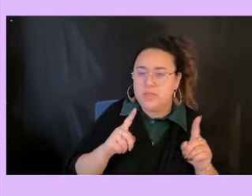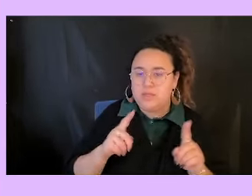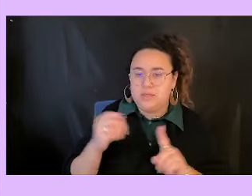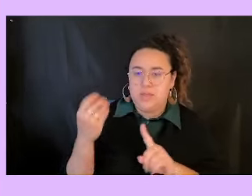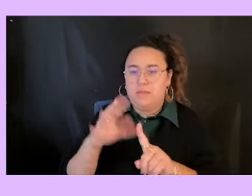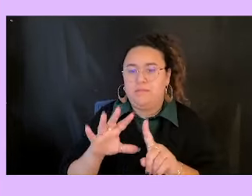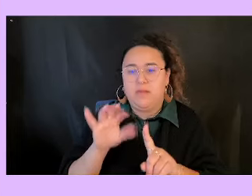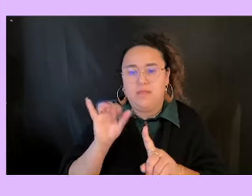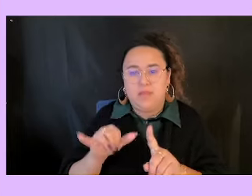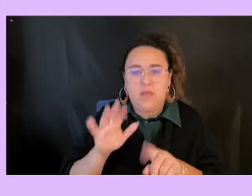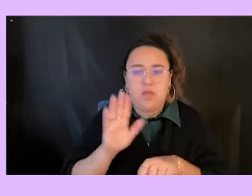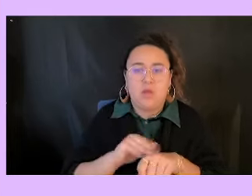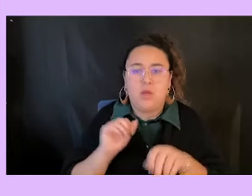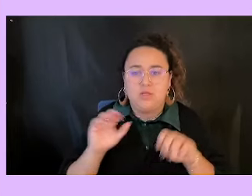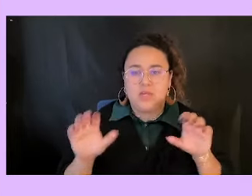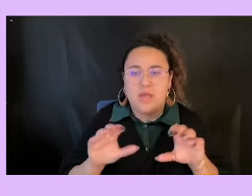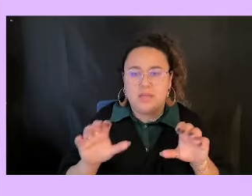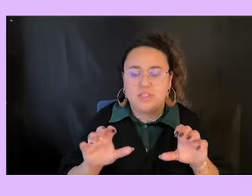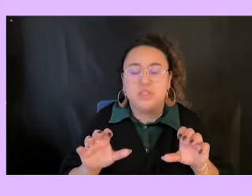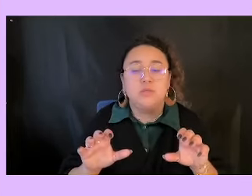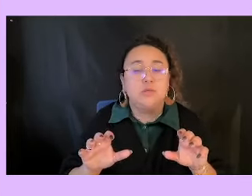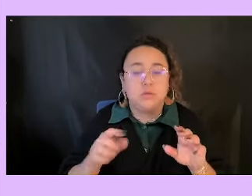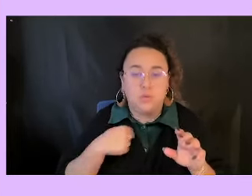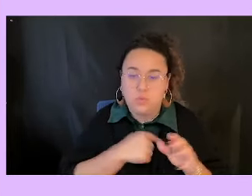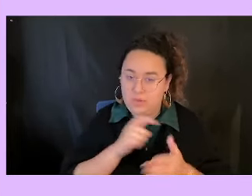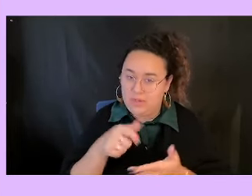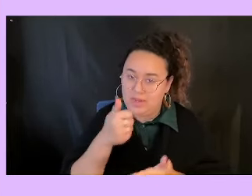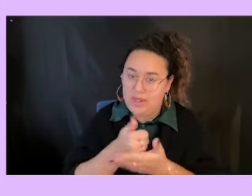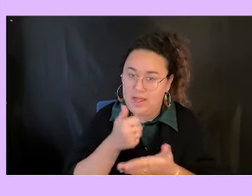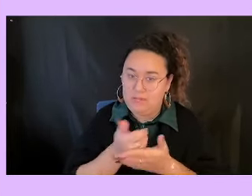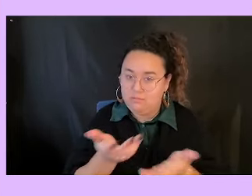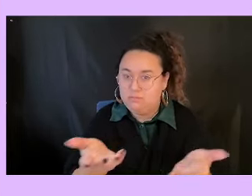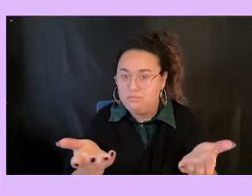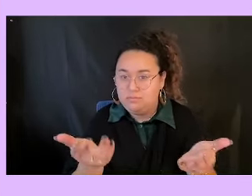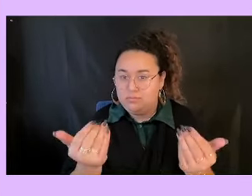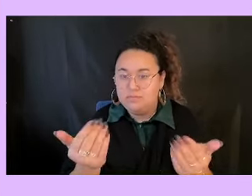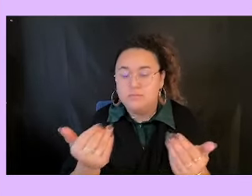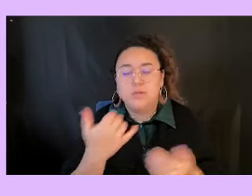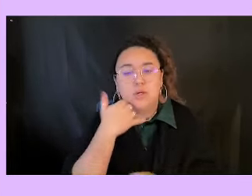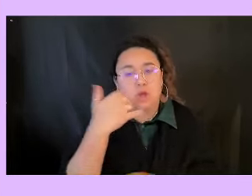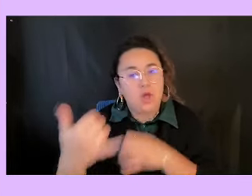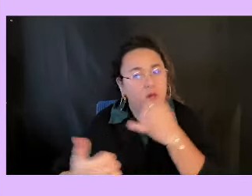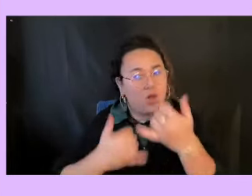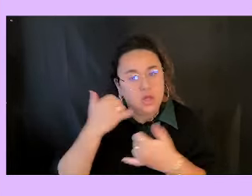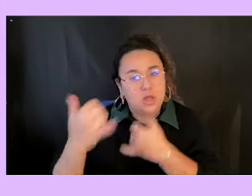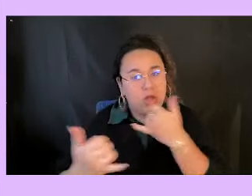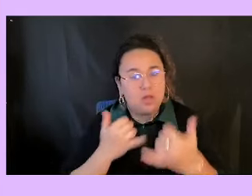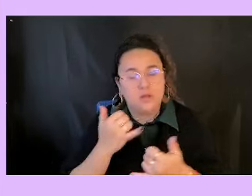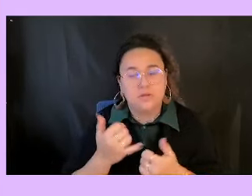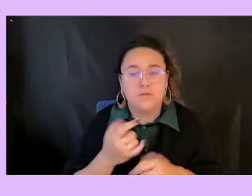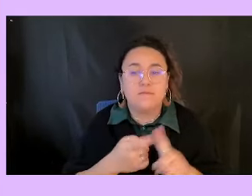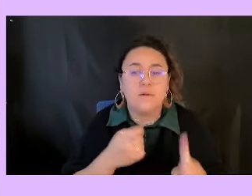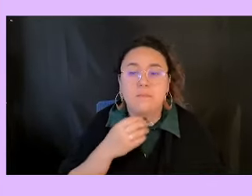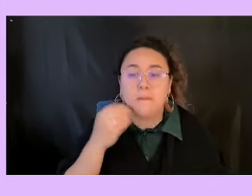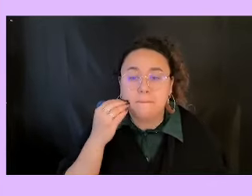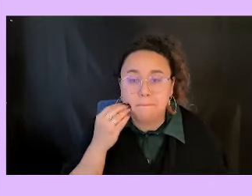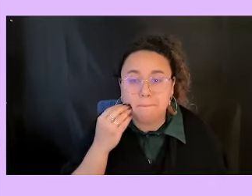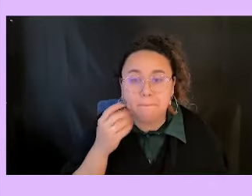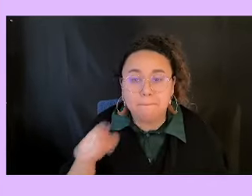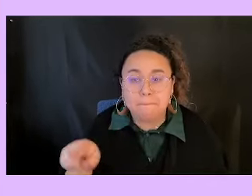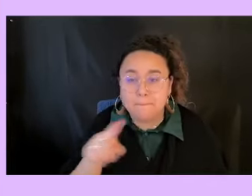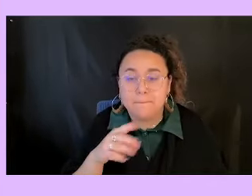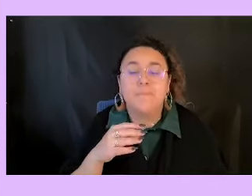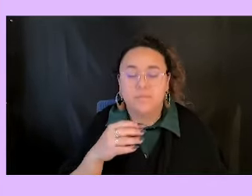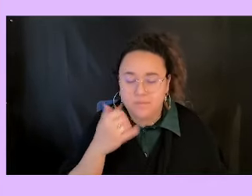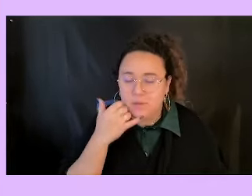action. Mm-hmm. Yes. We need some help. Sector, so let's get on the phone. Tuning in from home, get on the phone.